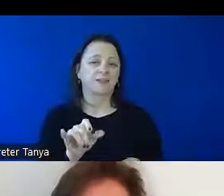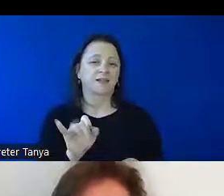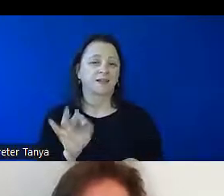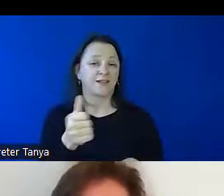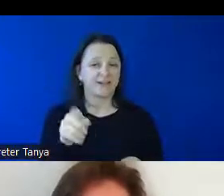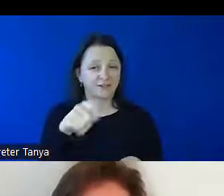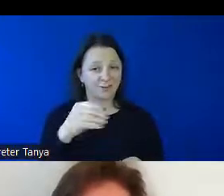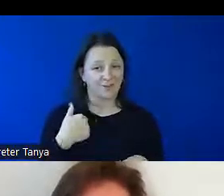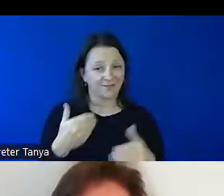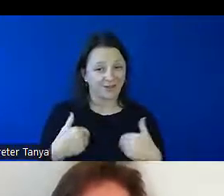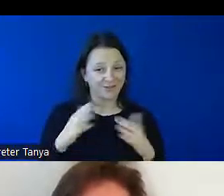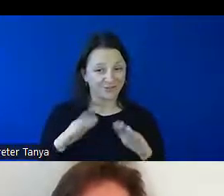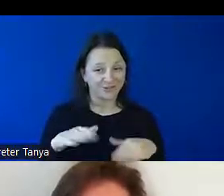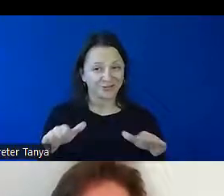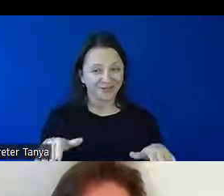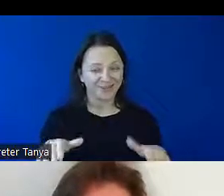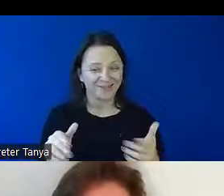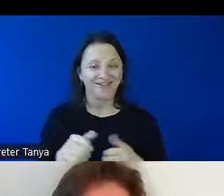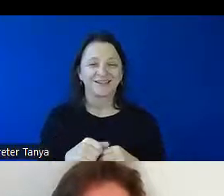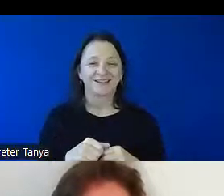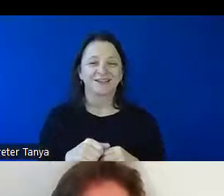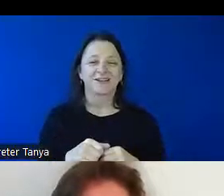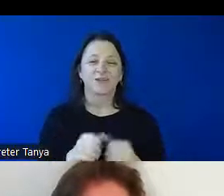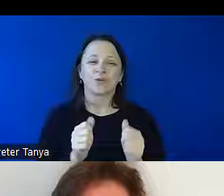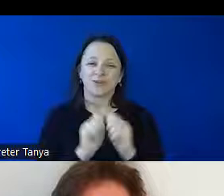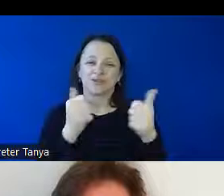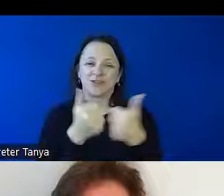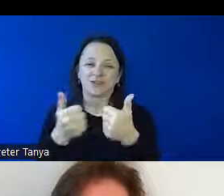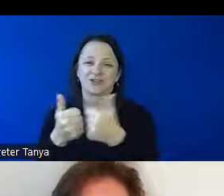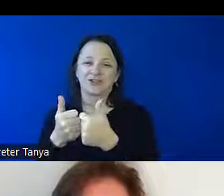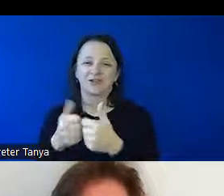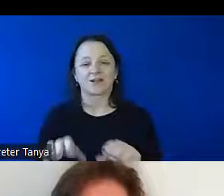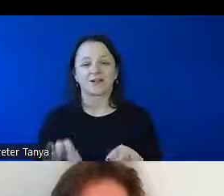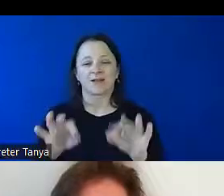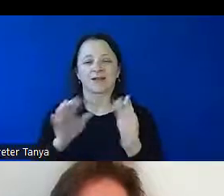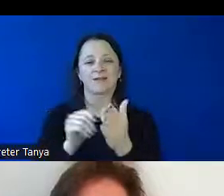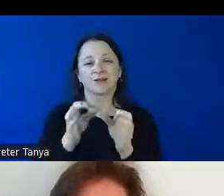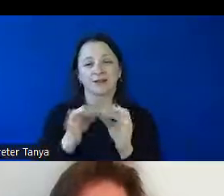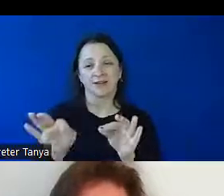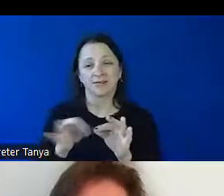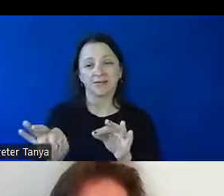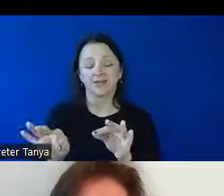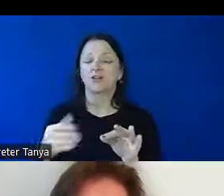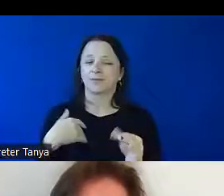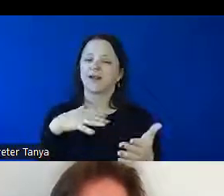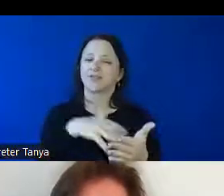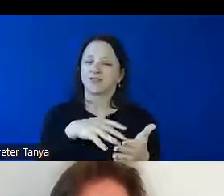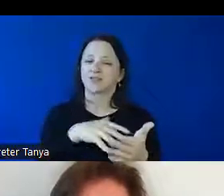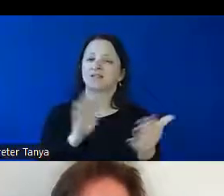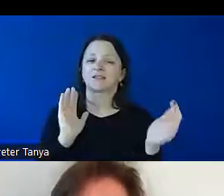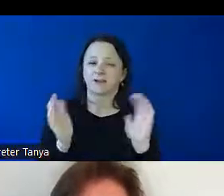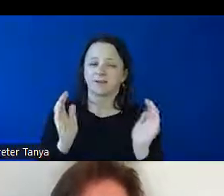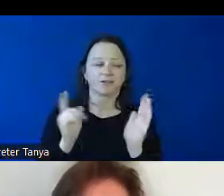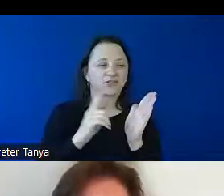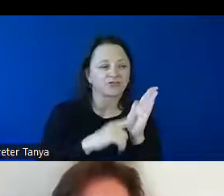you have young children who have challenges with acquiring language, we do have studies comparing